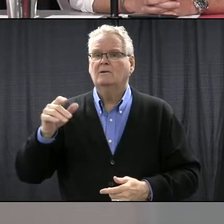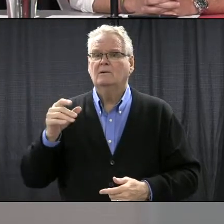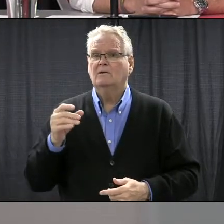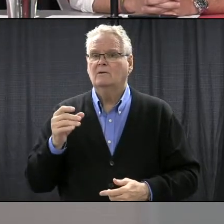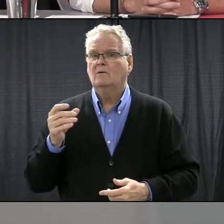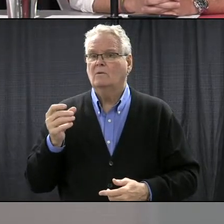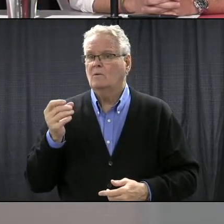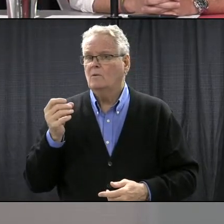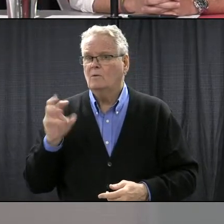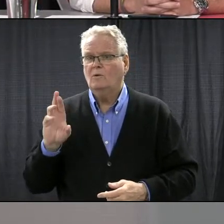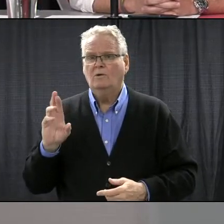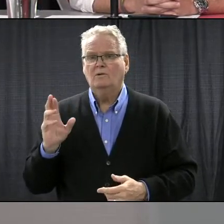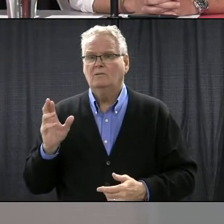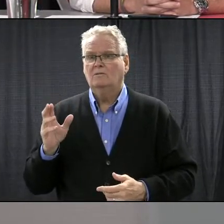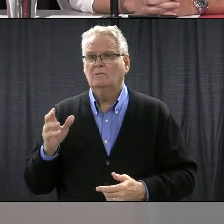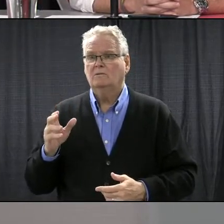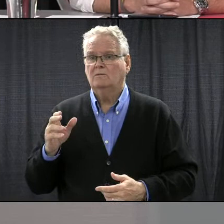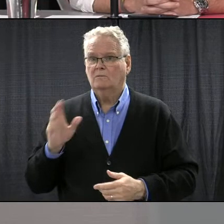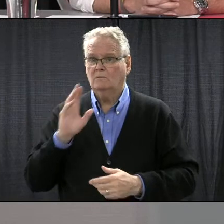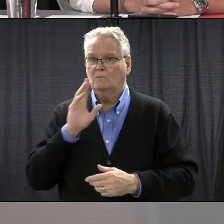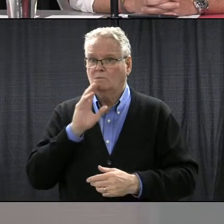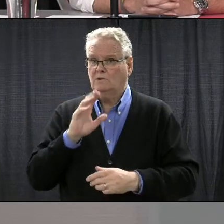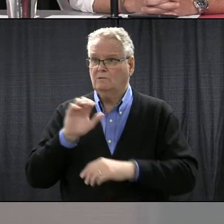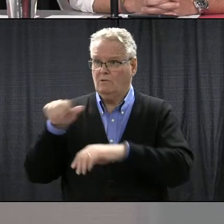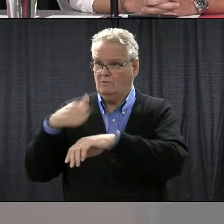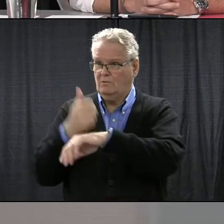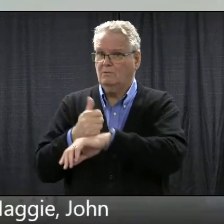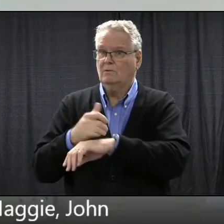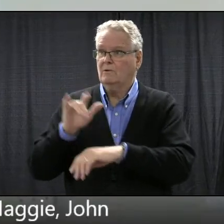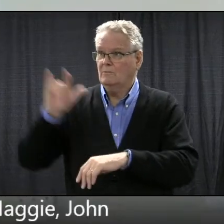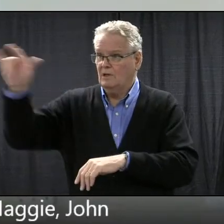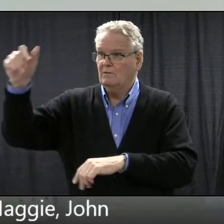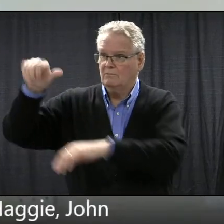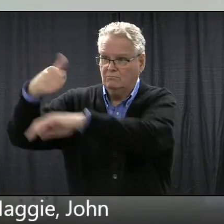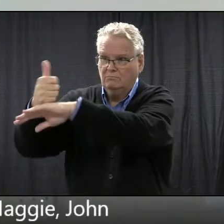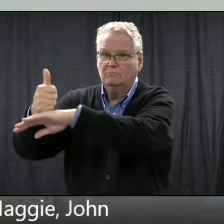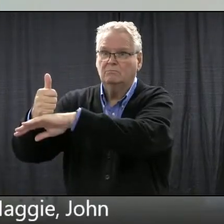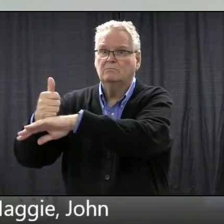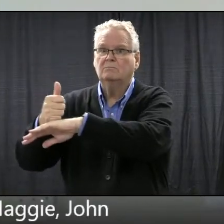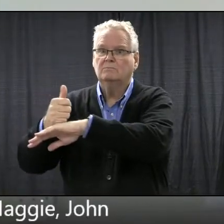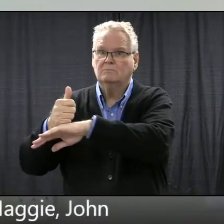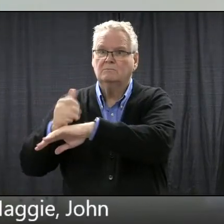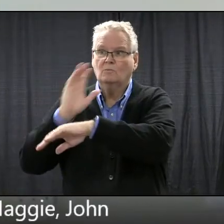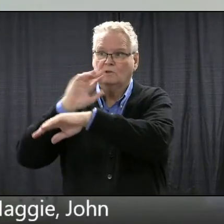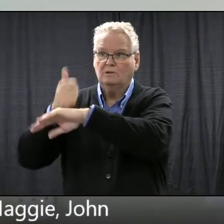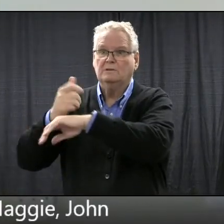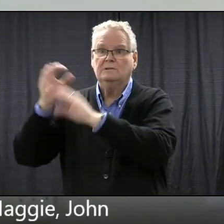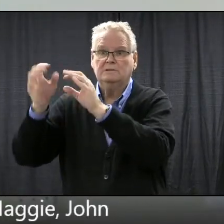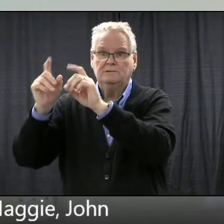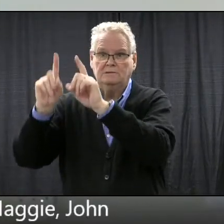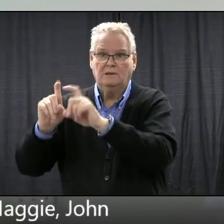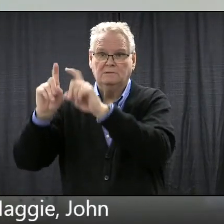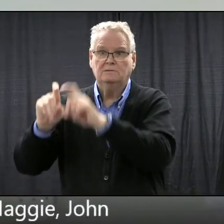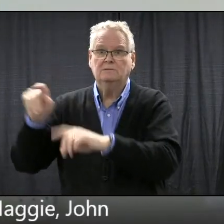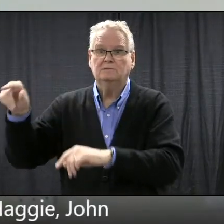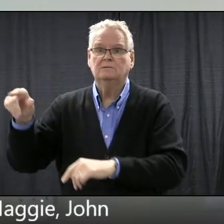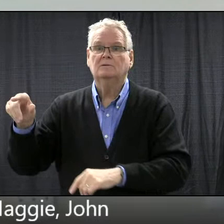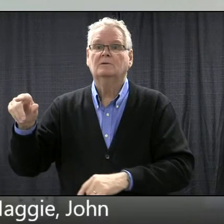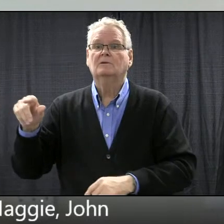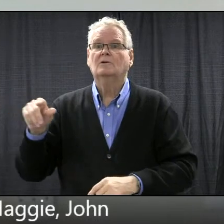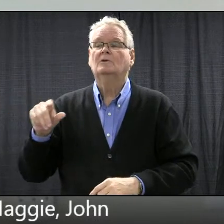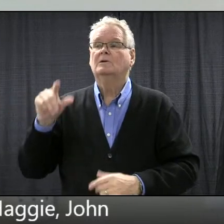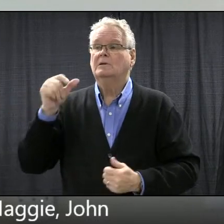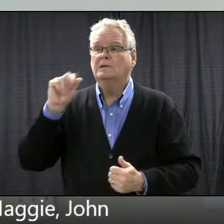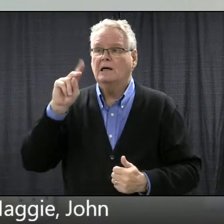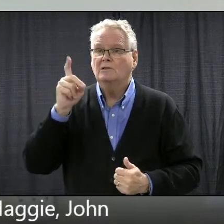associated testing clinic for travelers in that area? There will be, certainly, for example, in Gander, there will be one related to